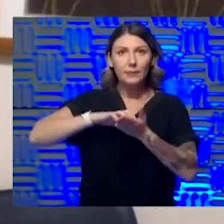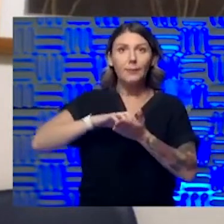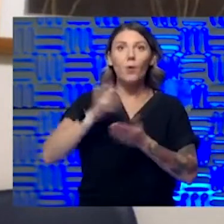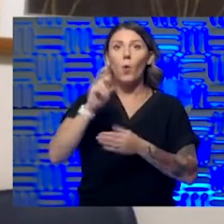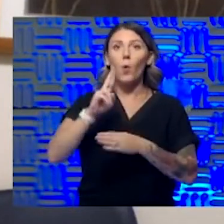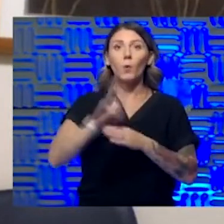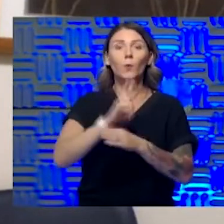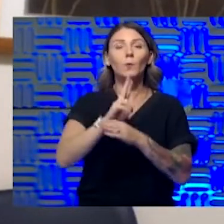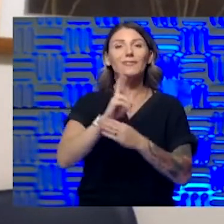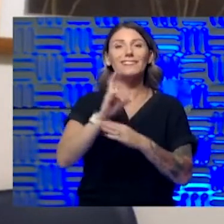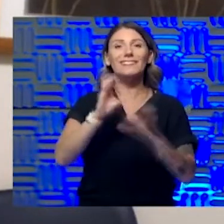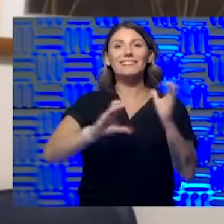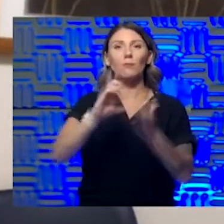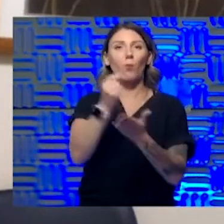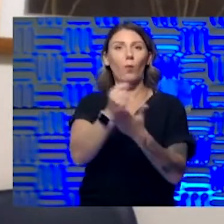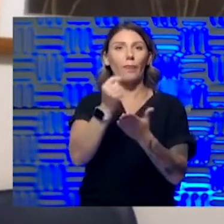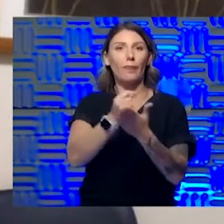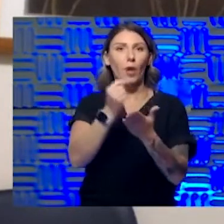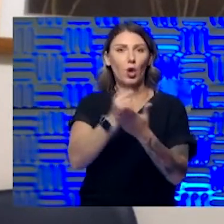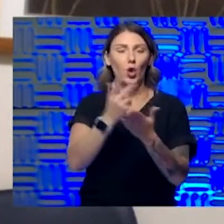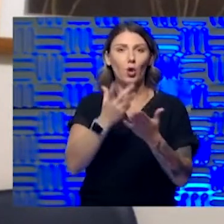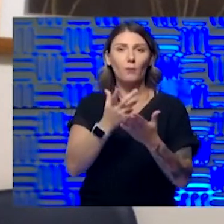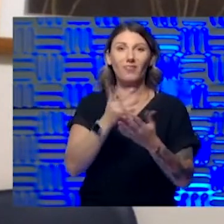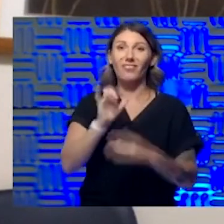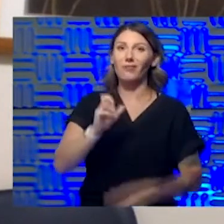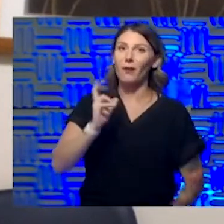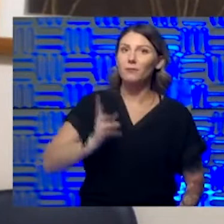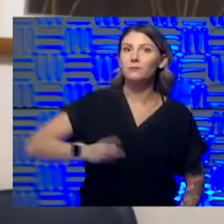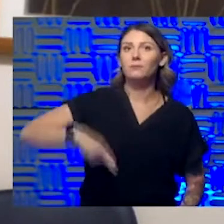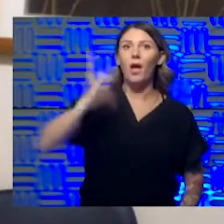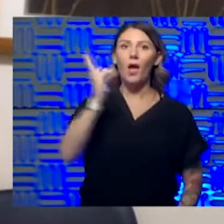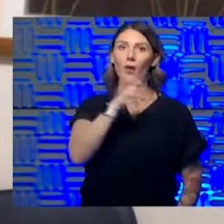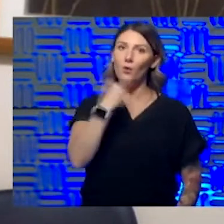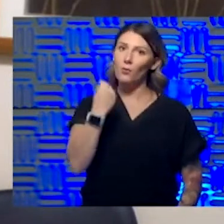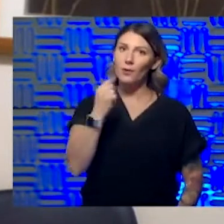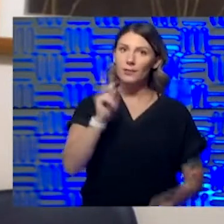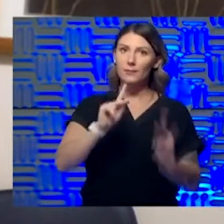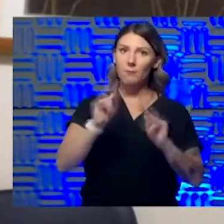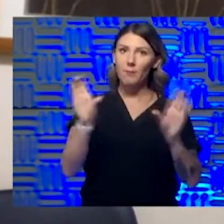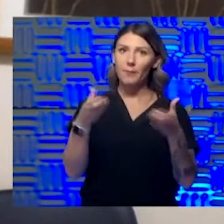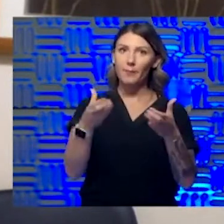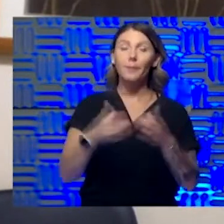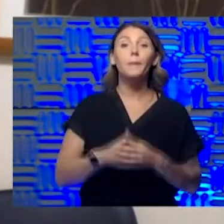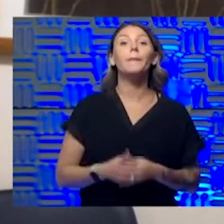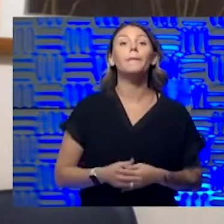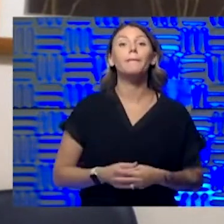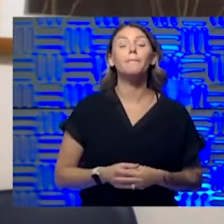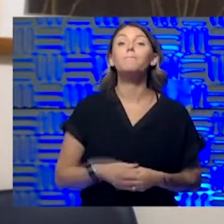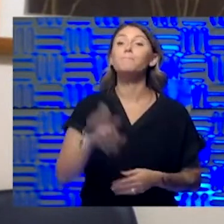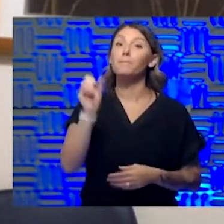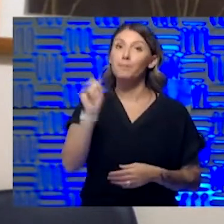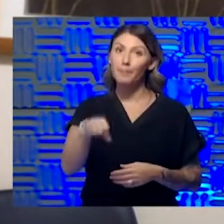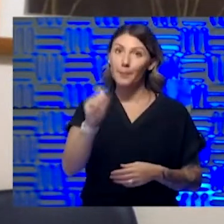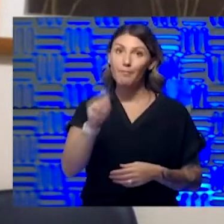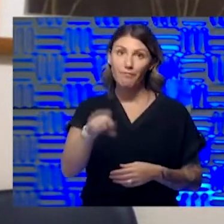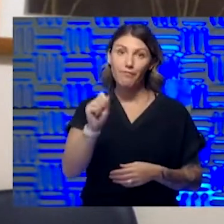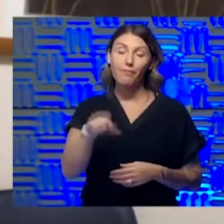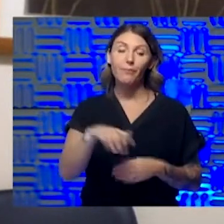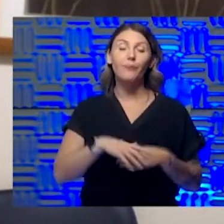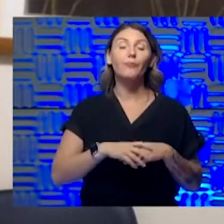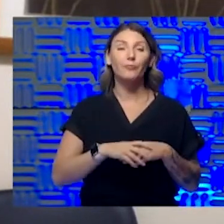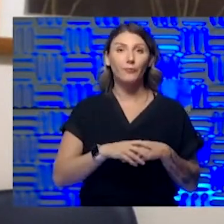agents, that's our highest risk population. Yes, we would like them to be taking significant